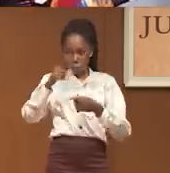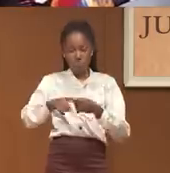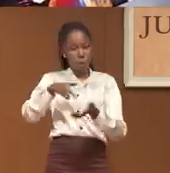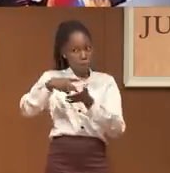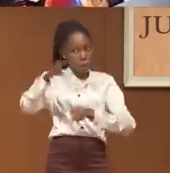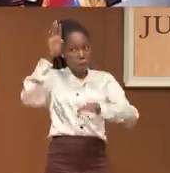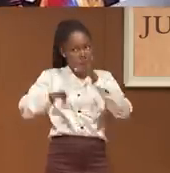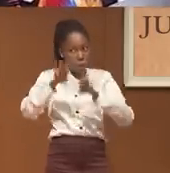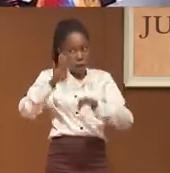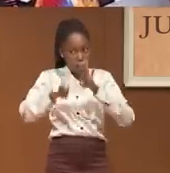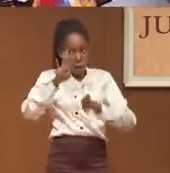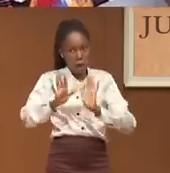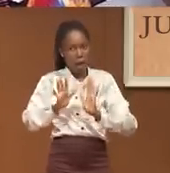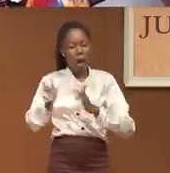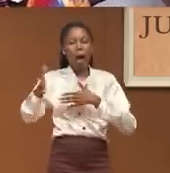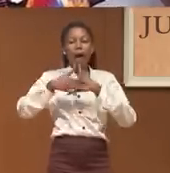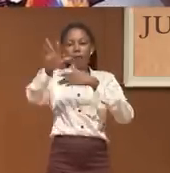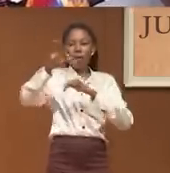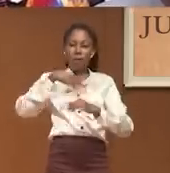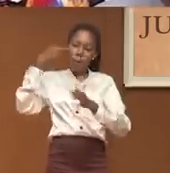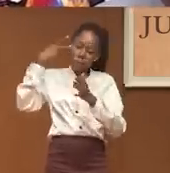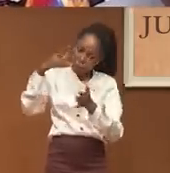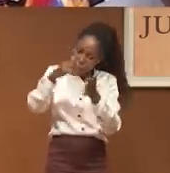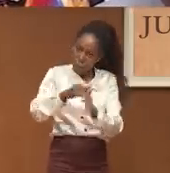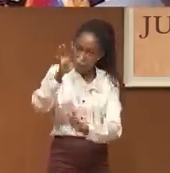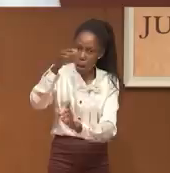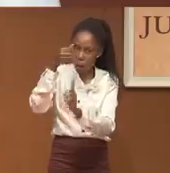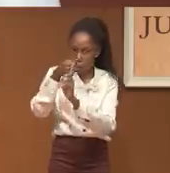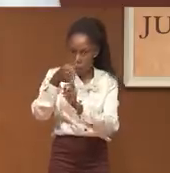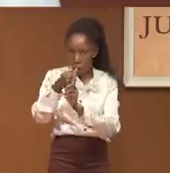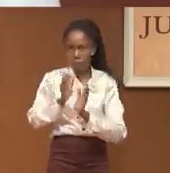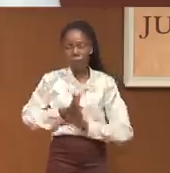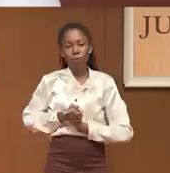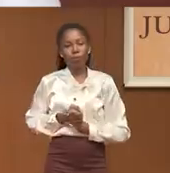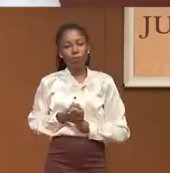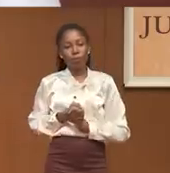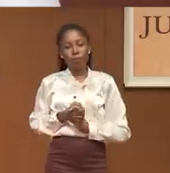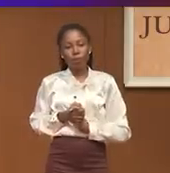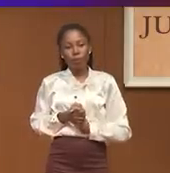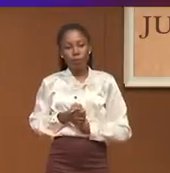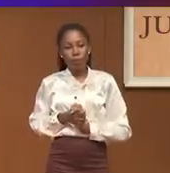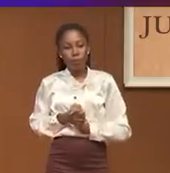Balance after seeing the land physically. Okay. Yes. All right then. So go ahead. Yes, sir. No. So